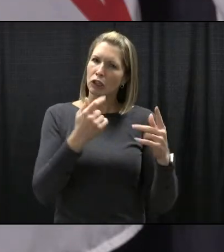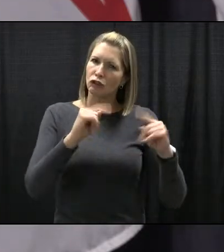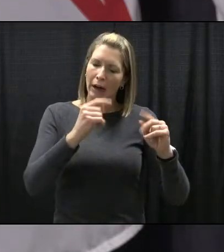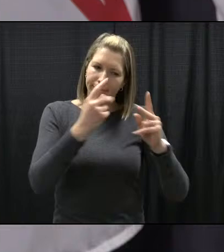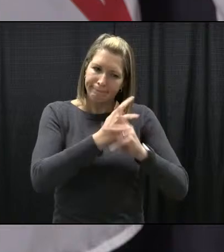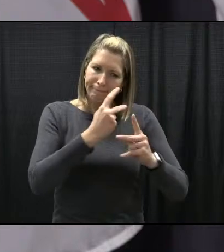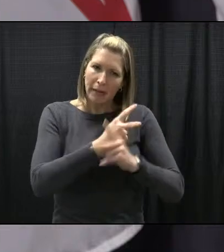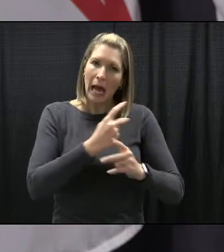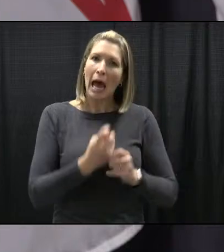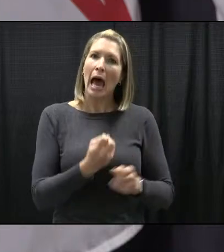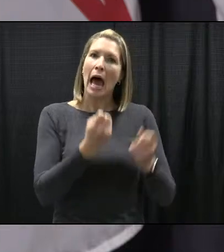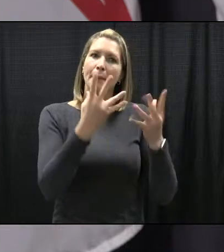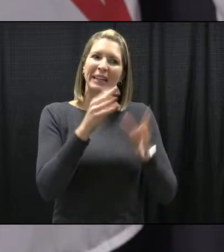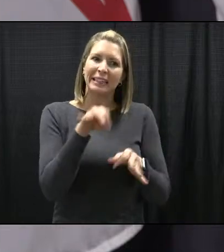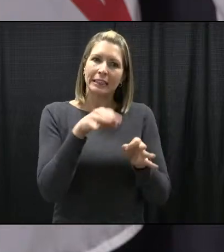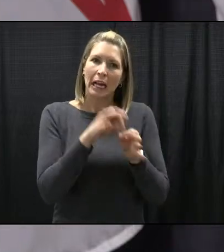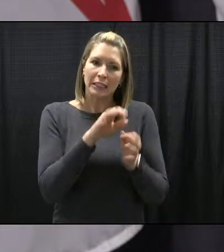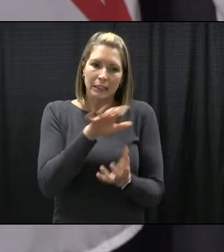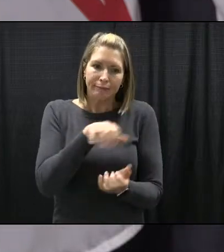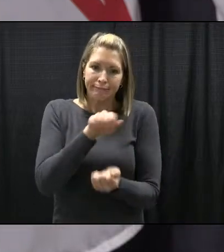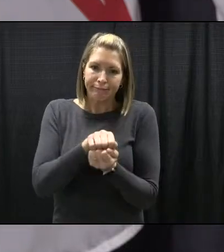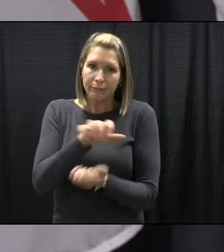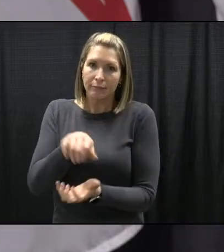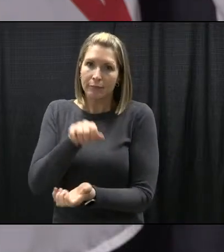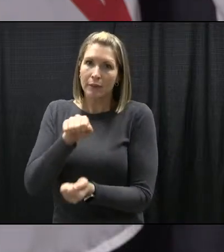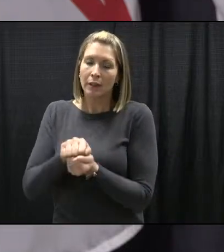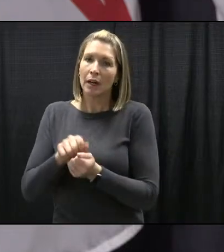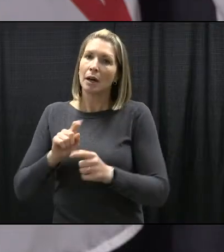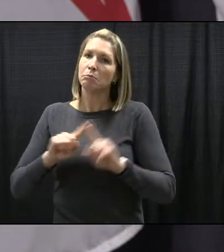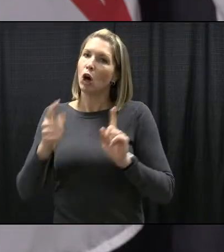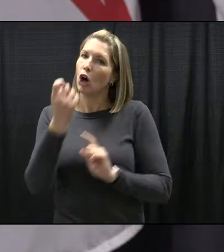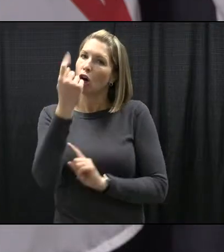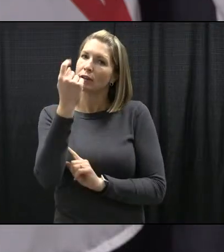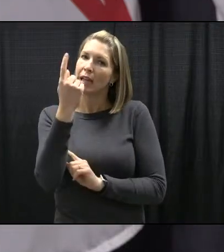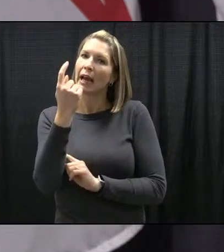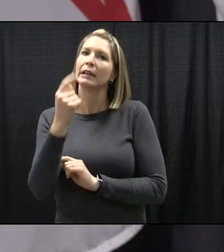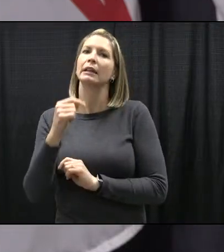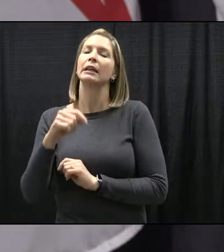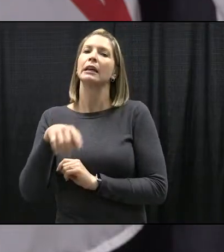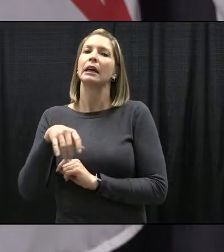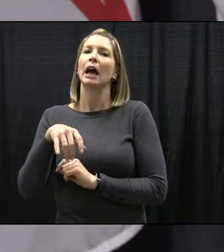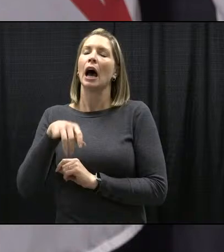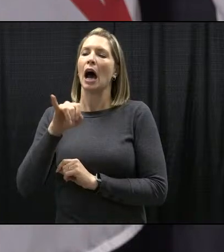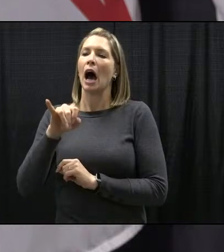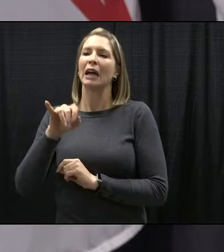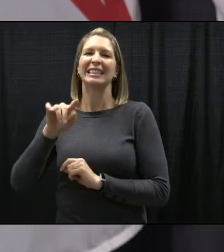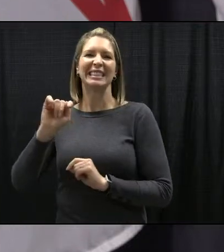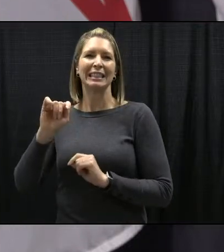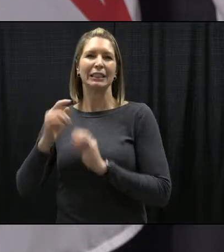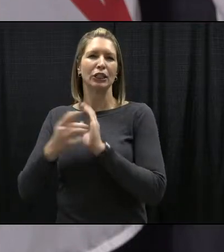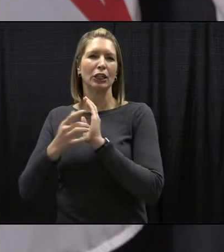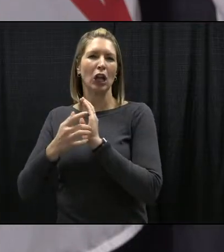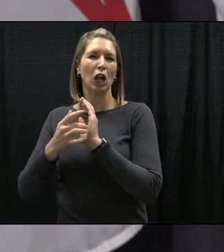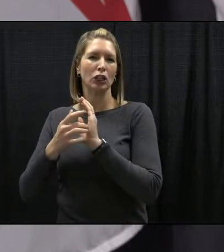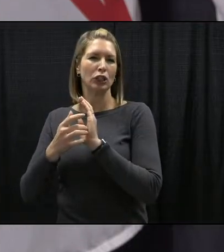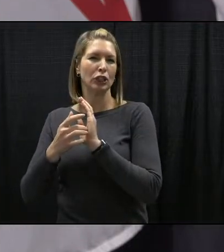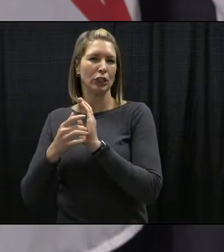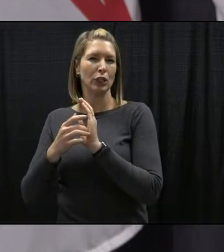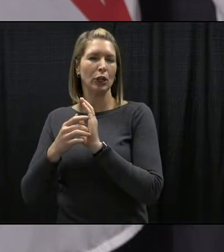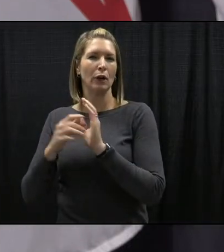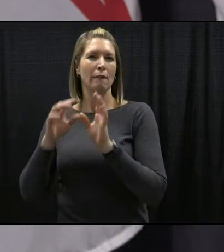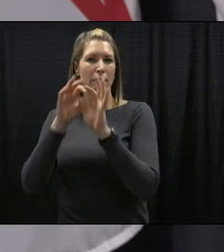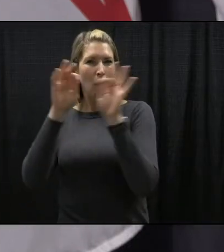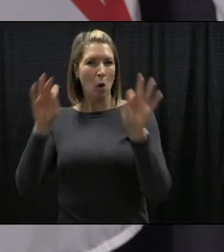completed. However, in good news, several of our COVID-19 technology tools are now back online. These include the travel form,